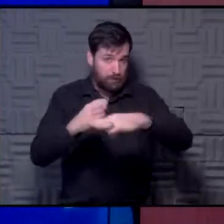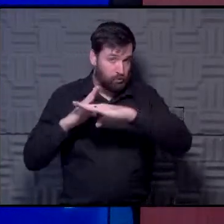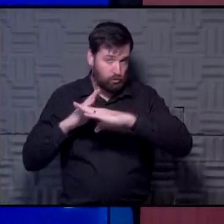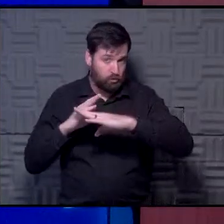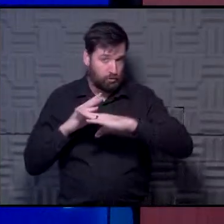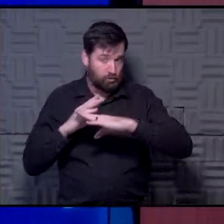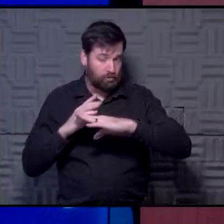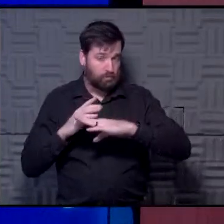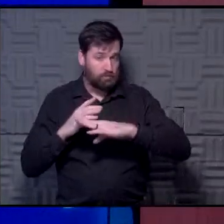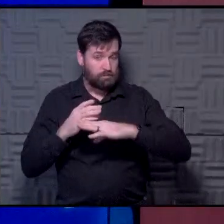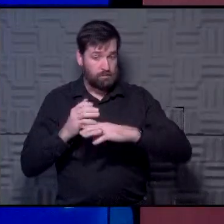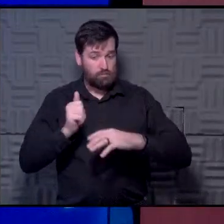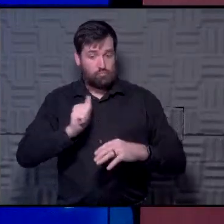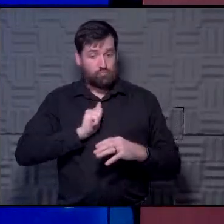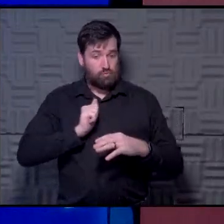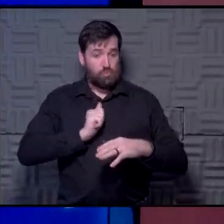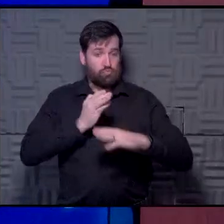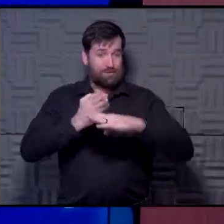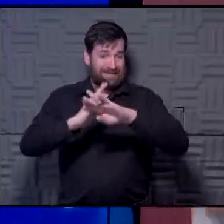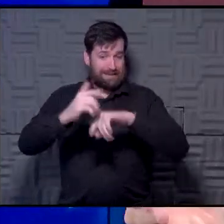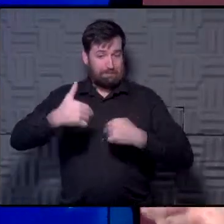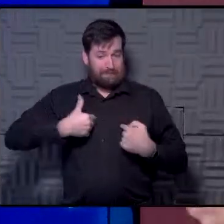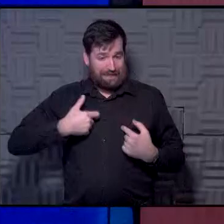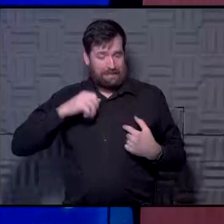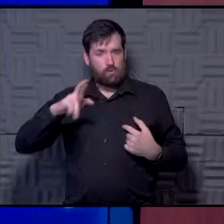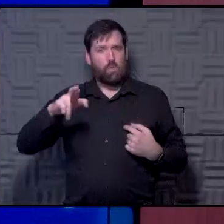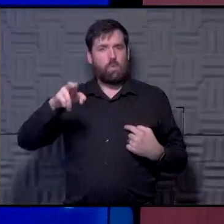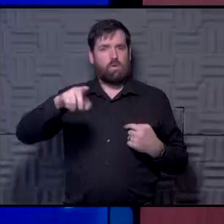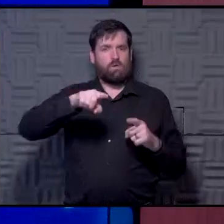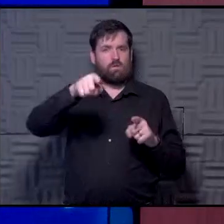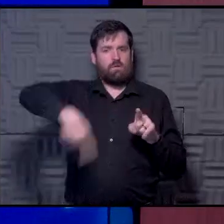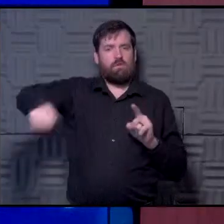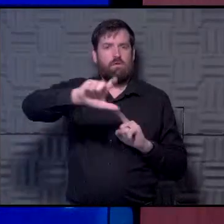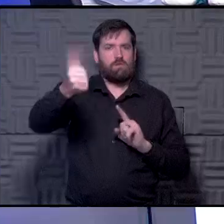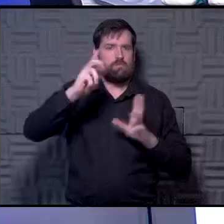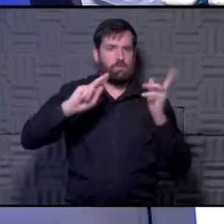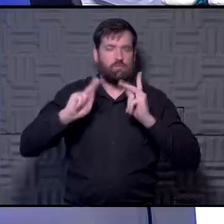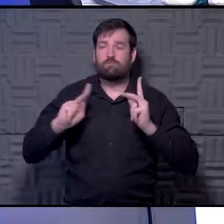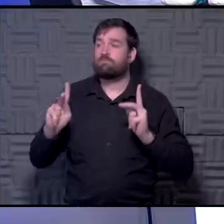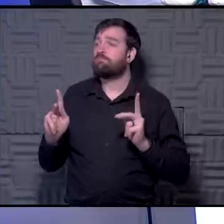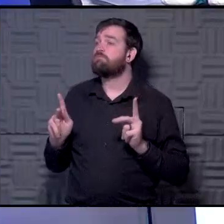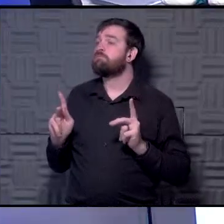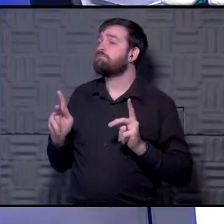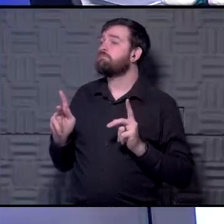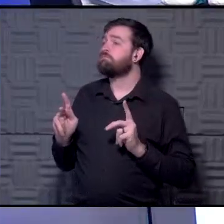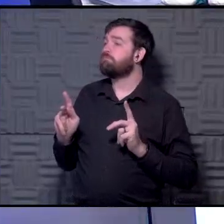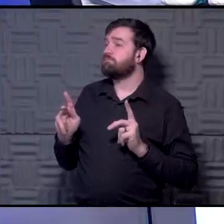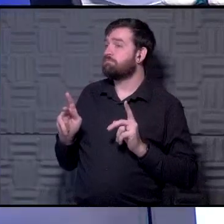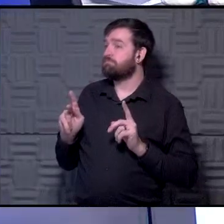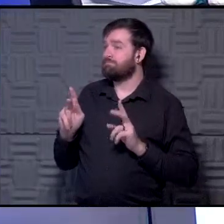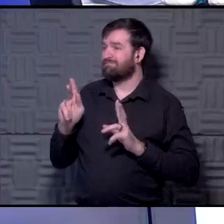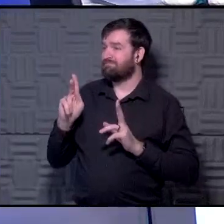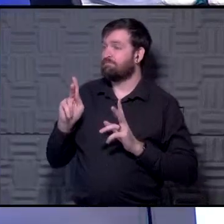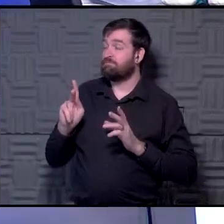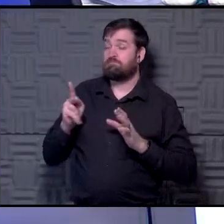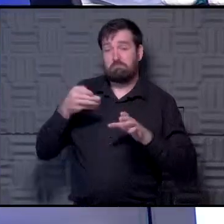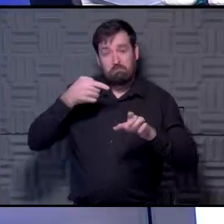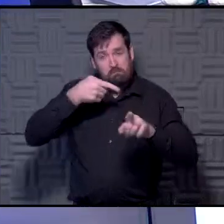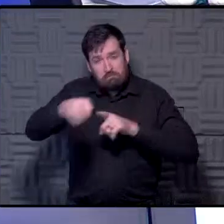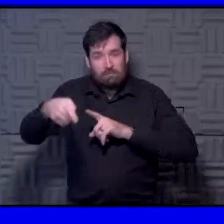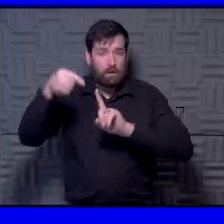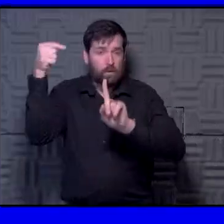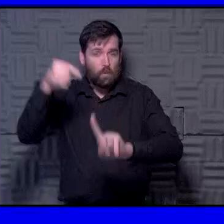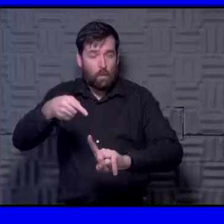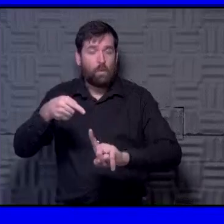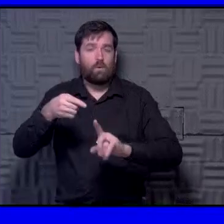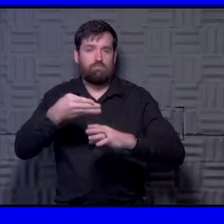protection? Do they protect you or protect the person you're next to? Yeah, so they protect the person that you're next to was the main goal, and we